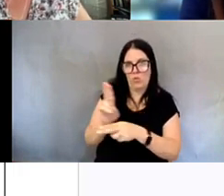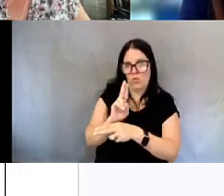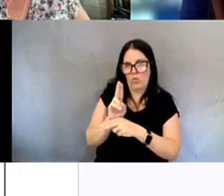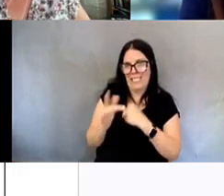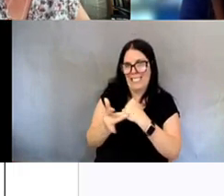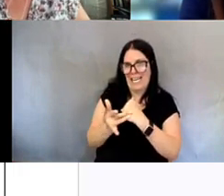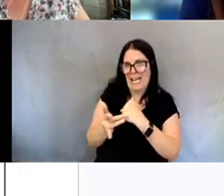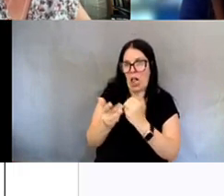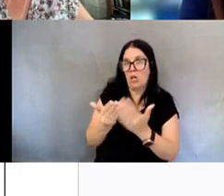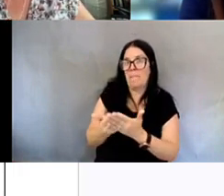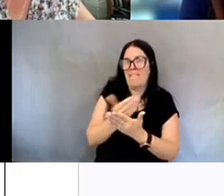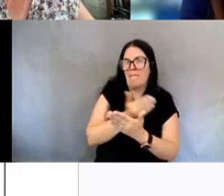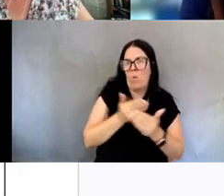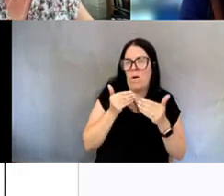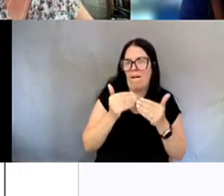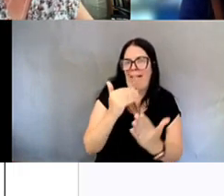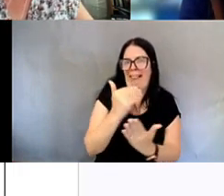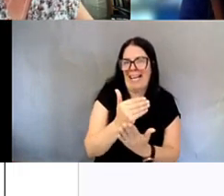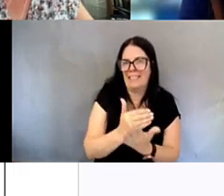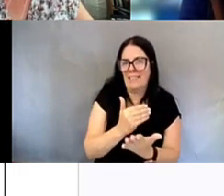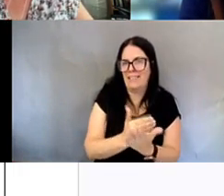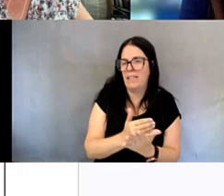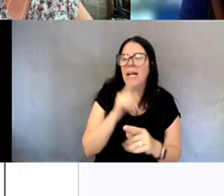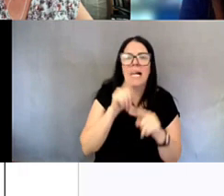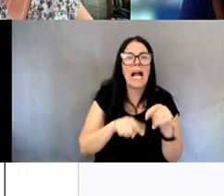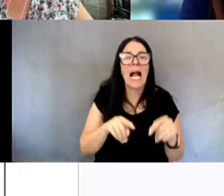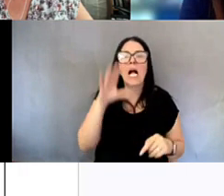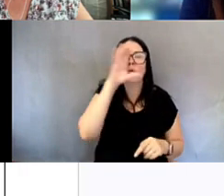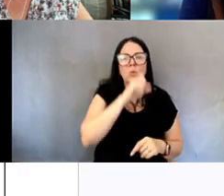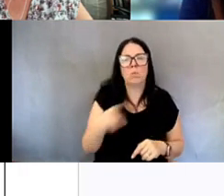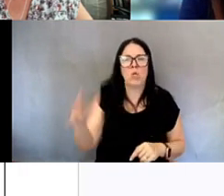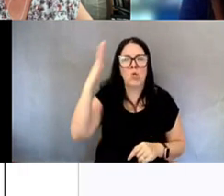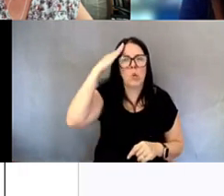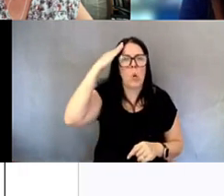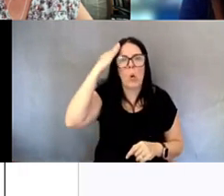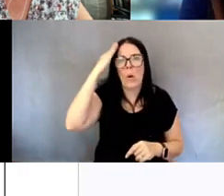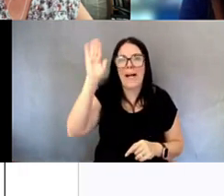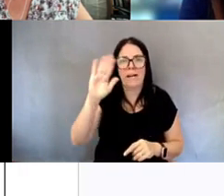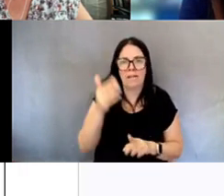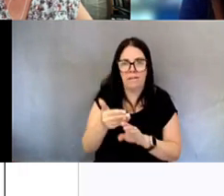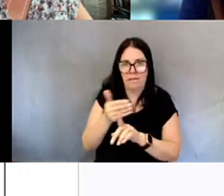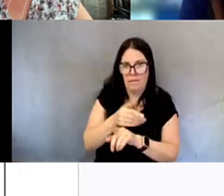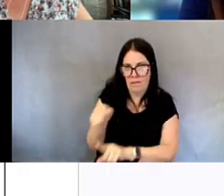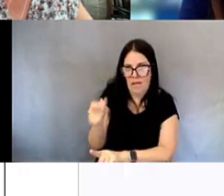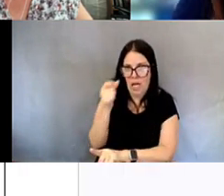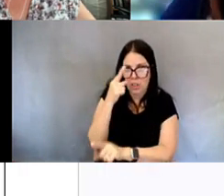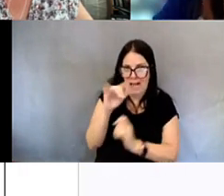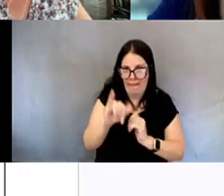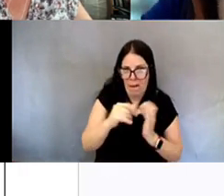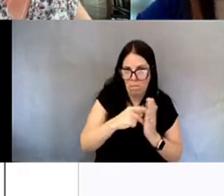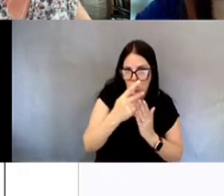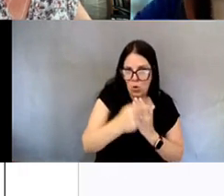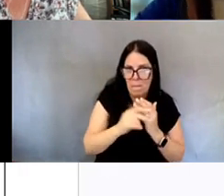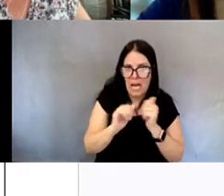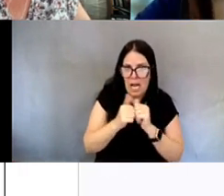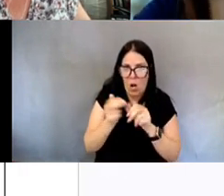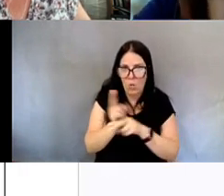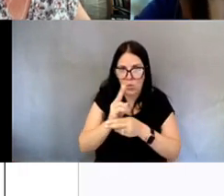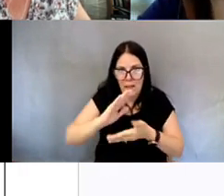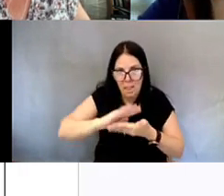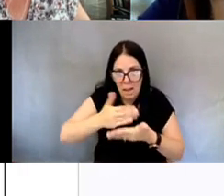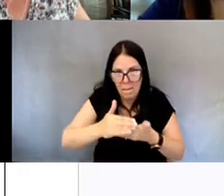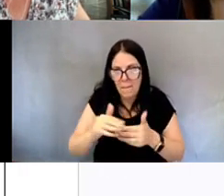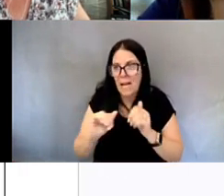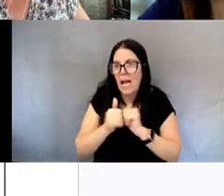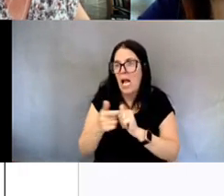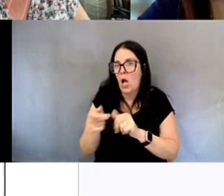checking for understanding, having that support before coming into the